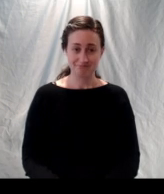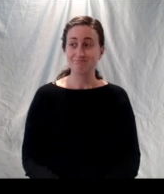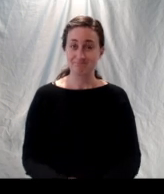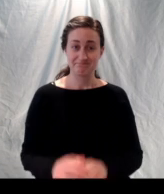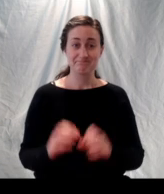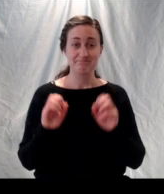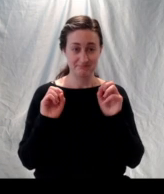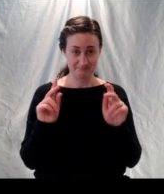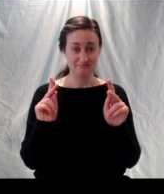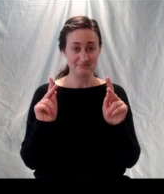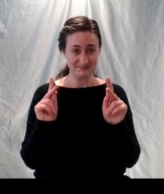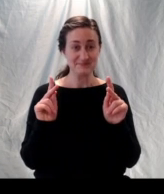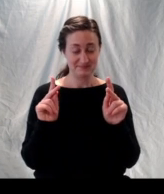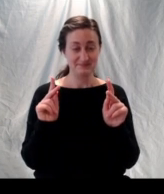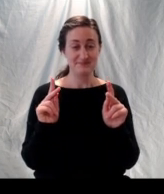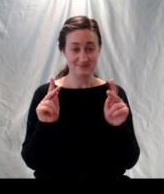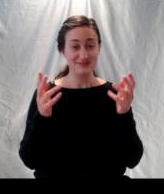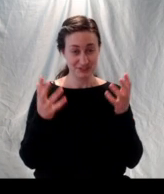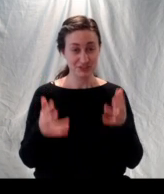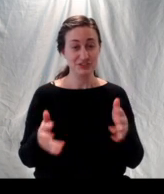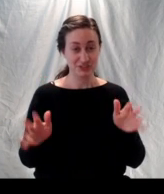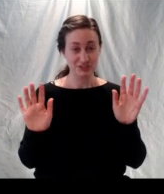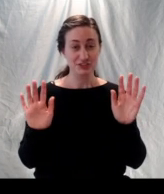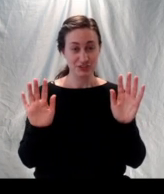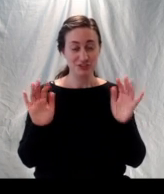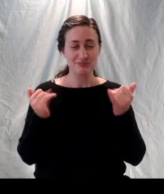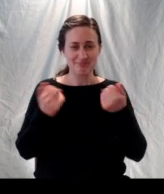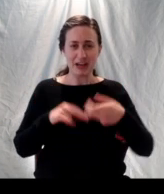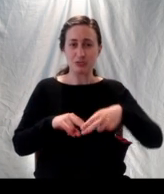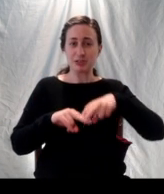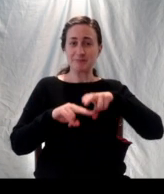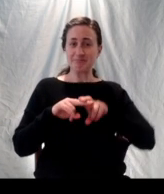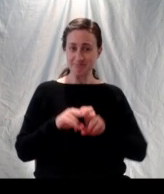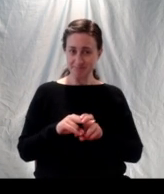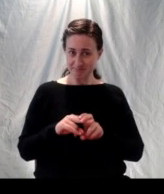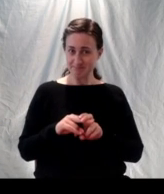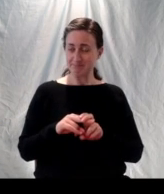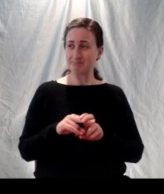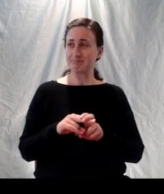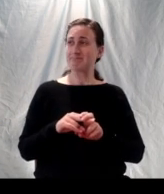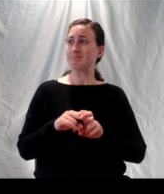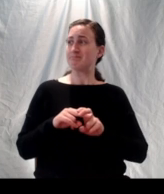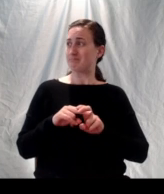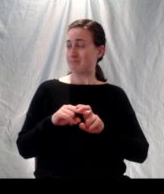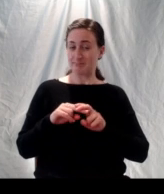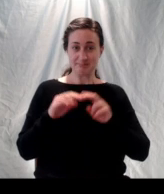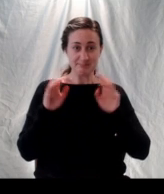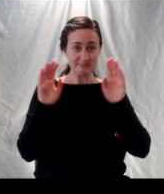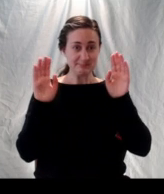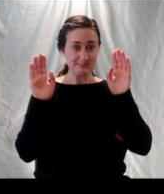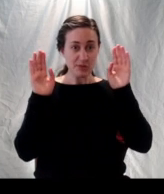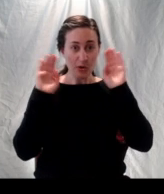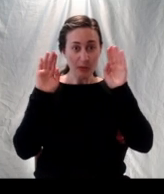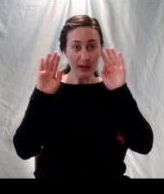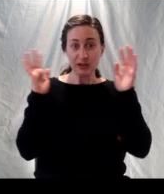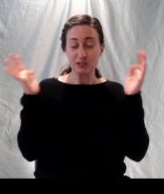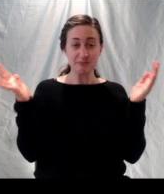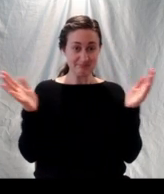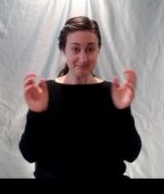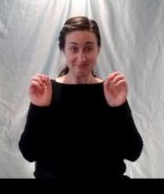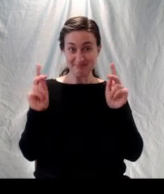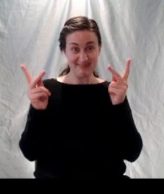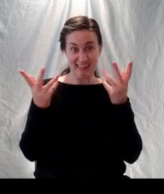sitting, and that's our mindfulness exercise. It is so simple, but just the act of